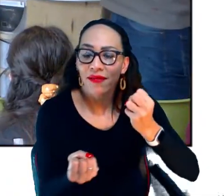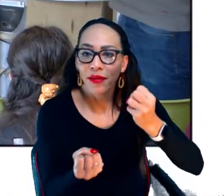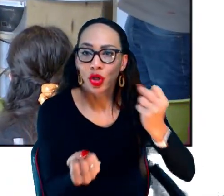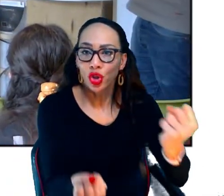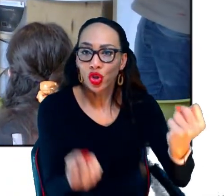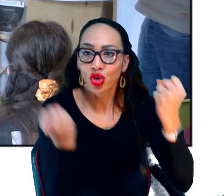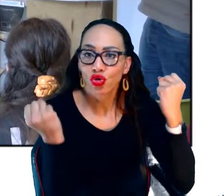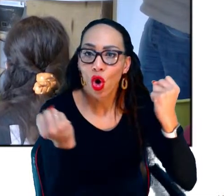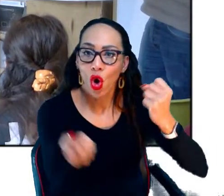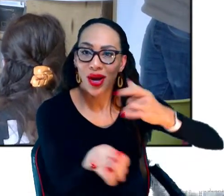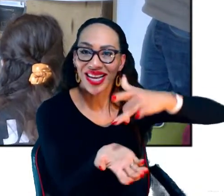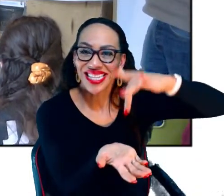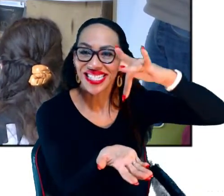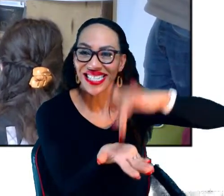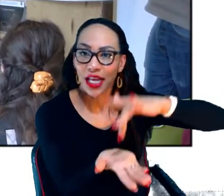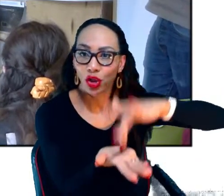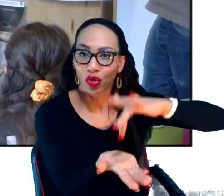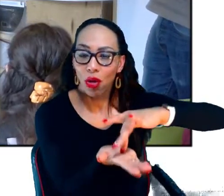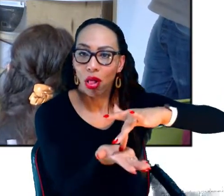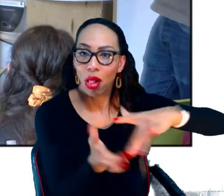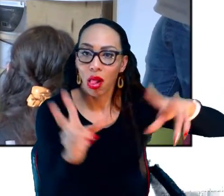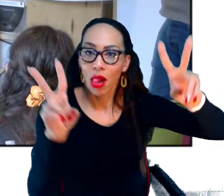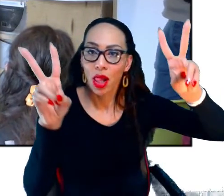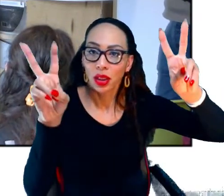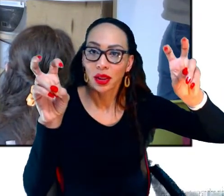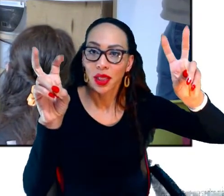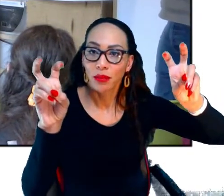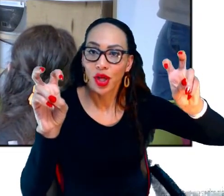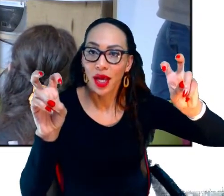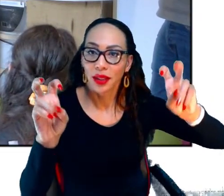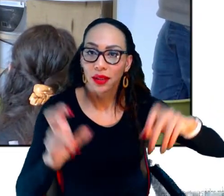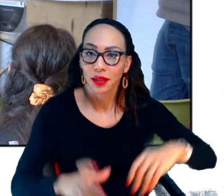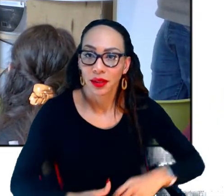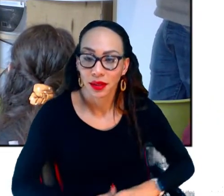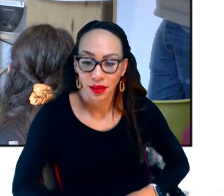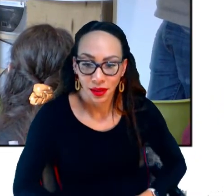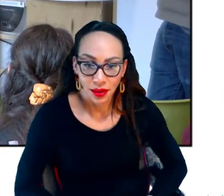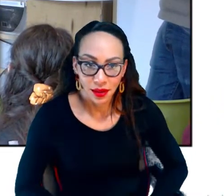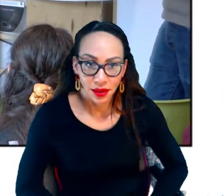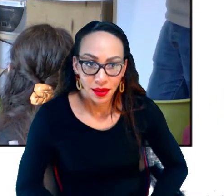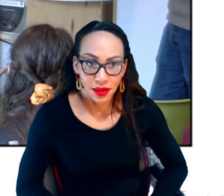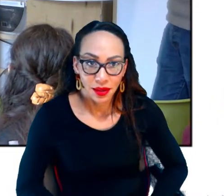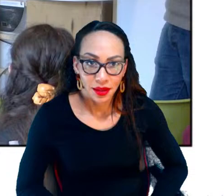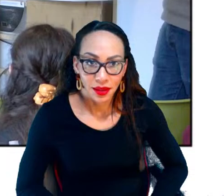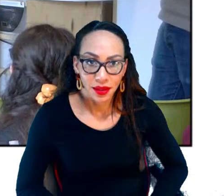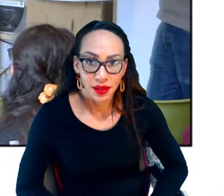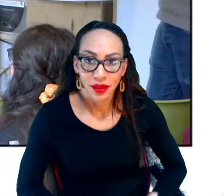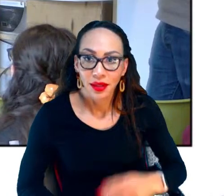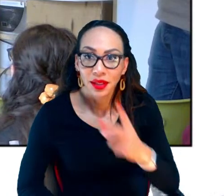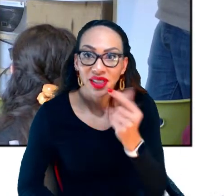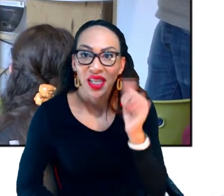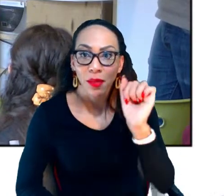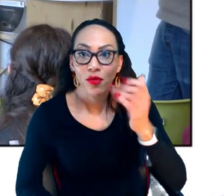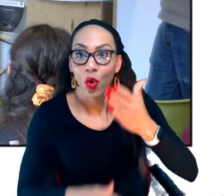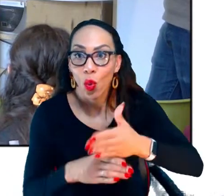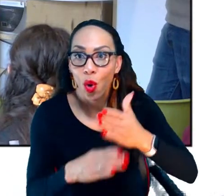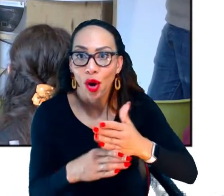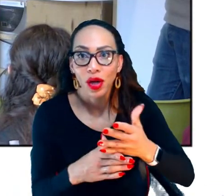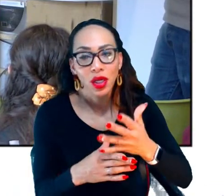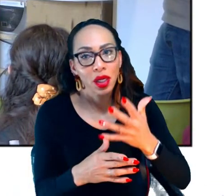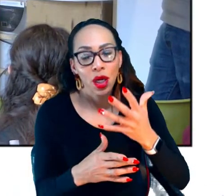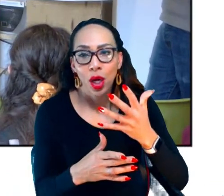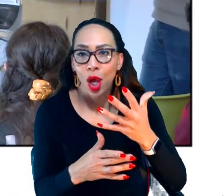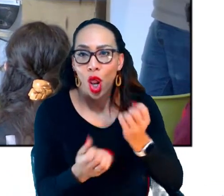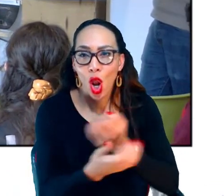clear, sparse, open spaces. Yeah. And then some of the work you showed, the more recent work, is really dense. There's just so many layers